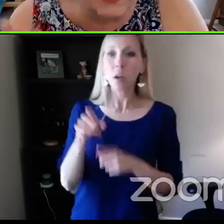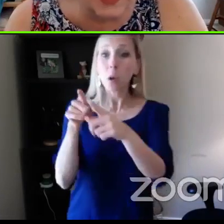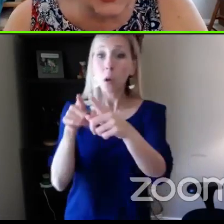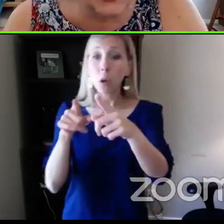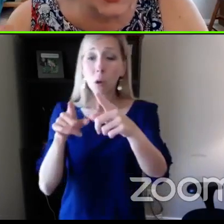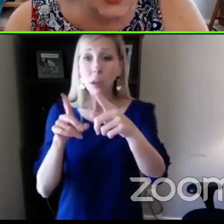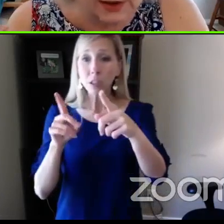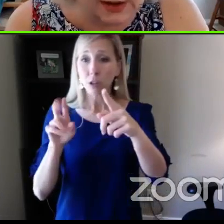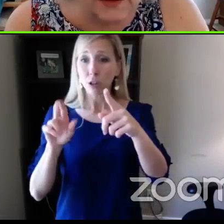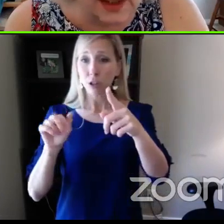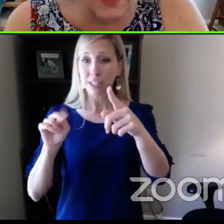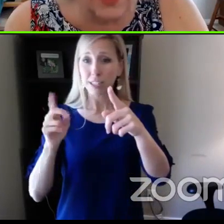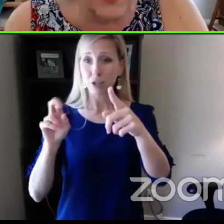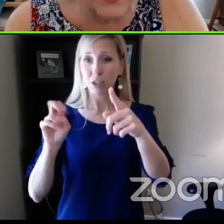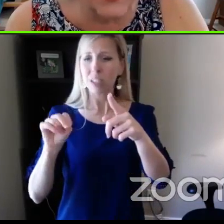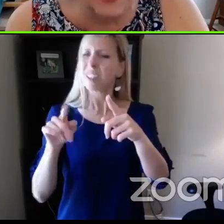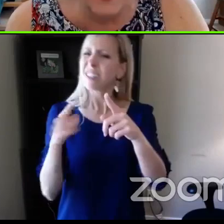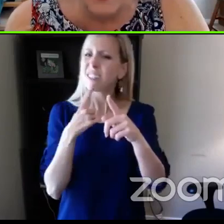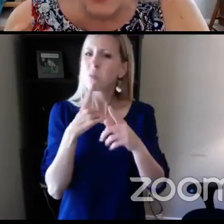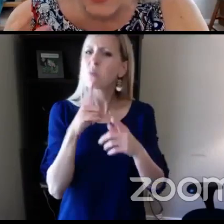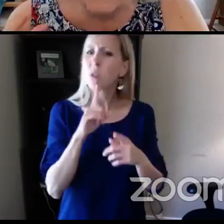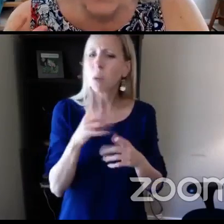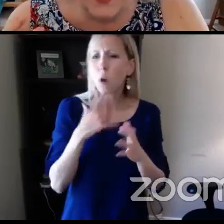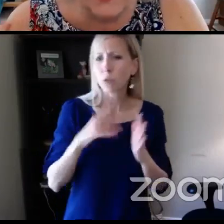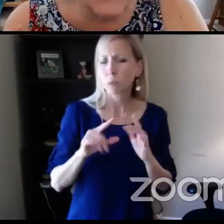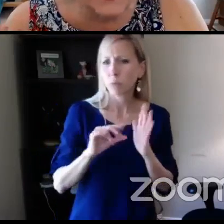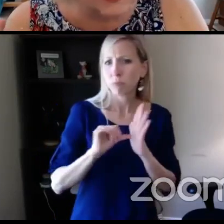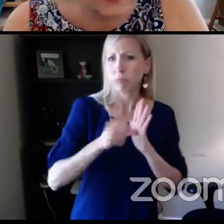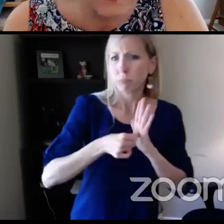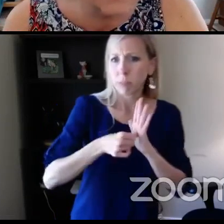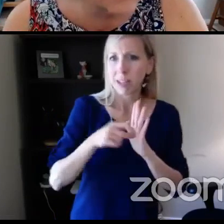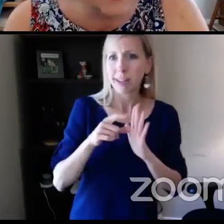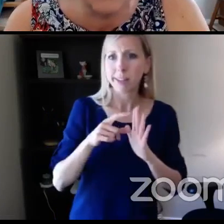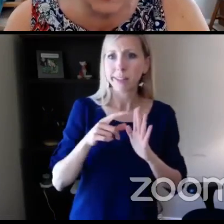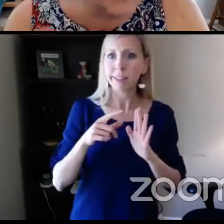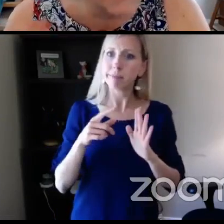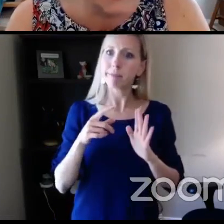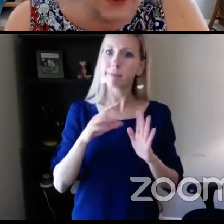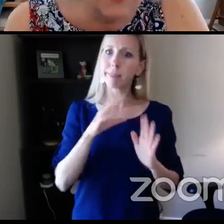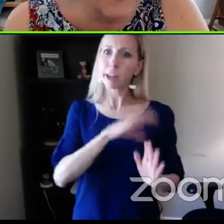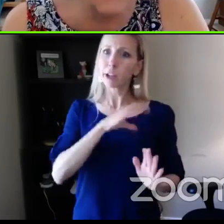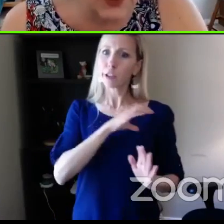with DHH kid characters mm-hmm. as a way so that kids can see